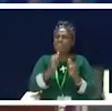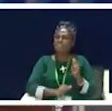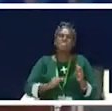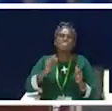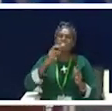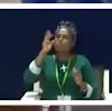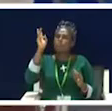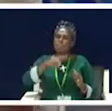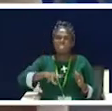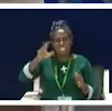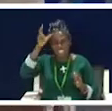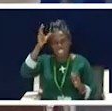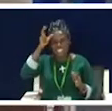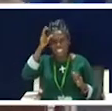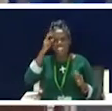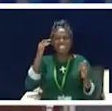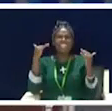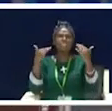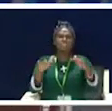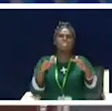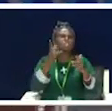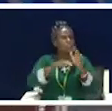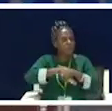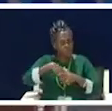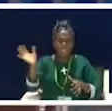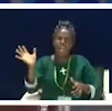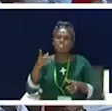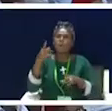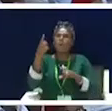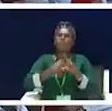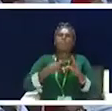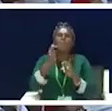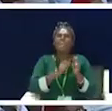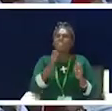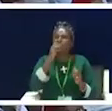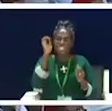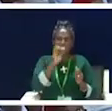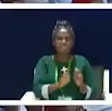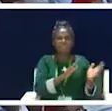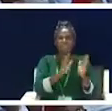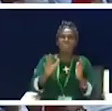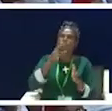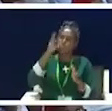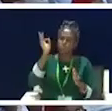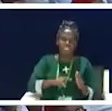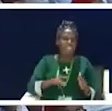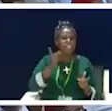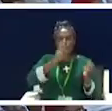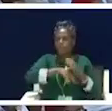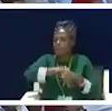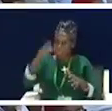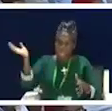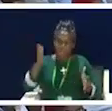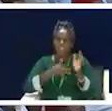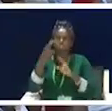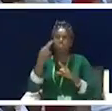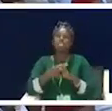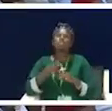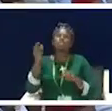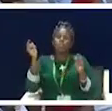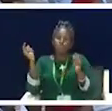coming out. From every restriction of the wicked, you are coming out. Today, that hand will work for